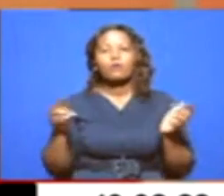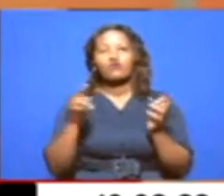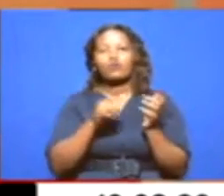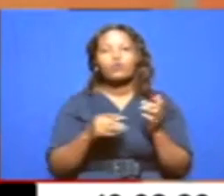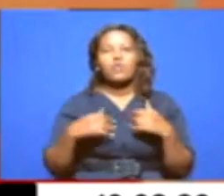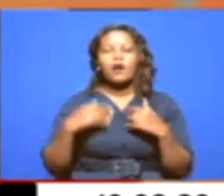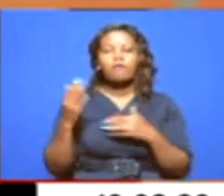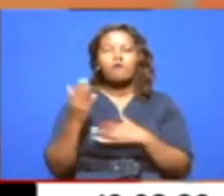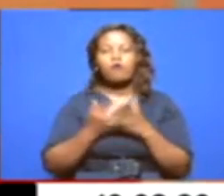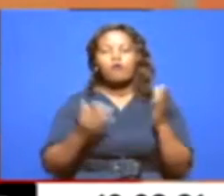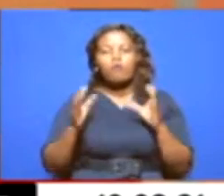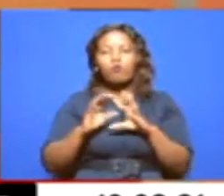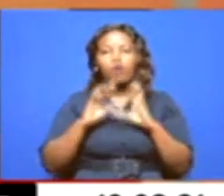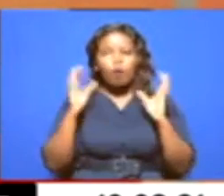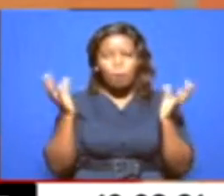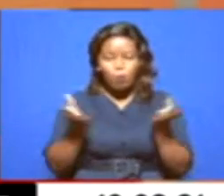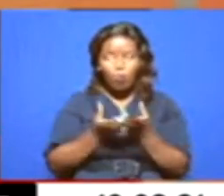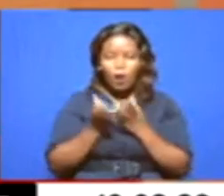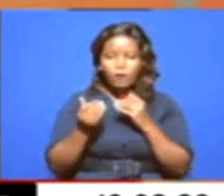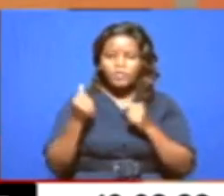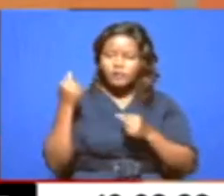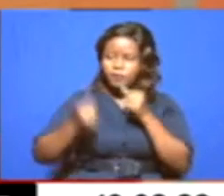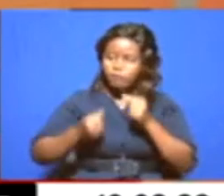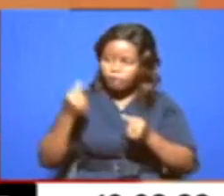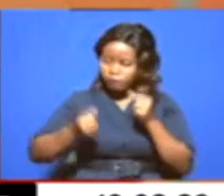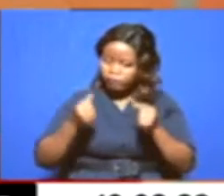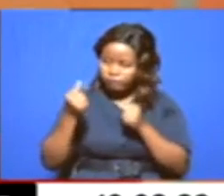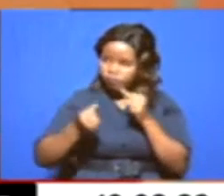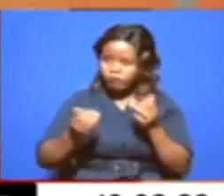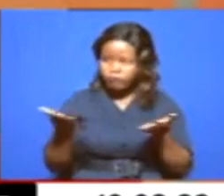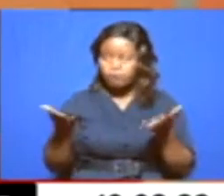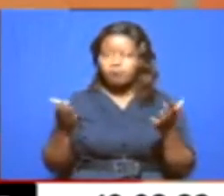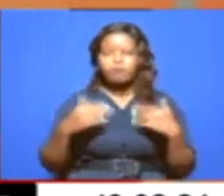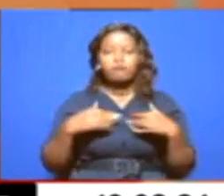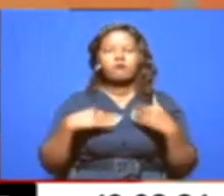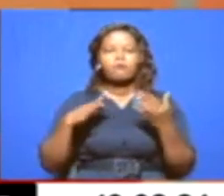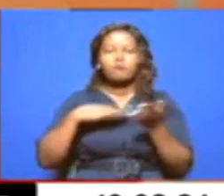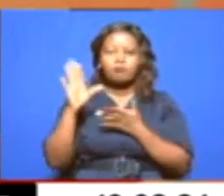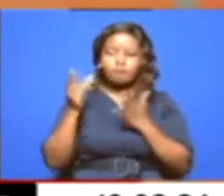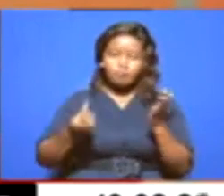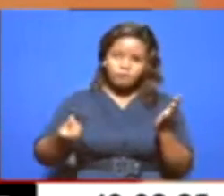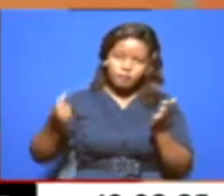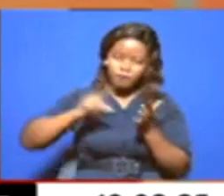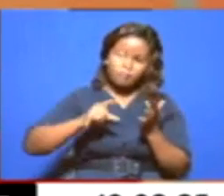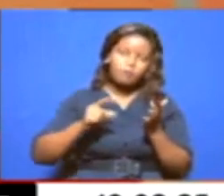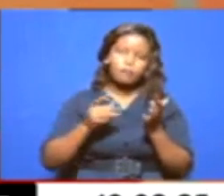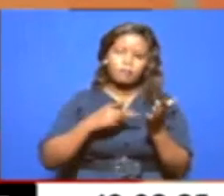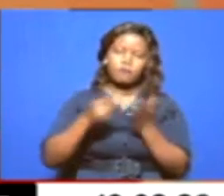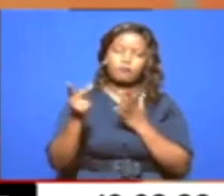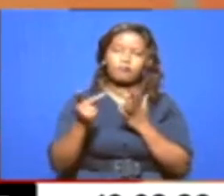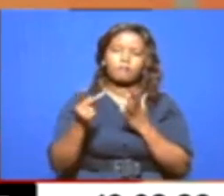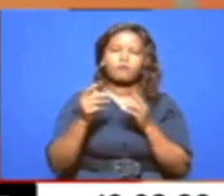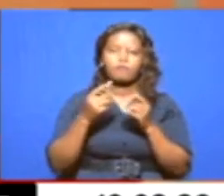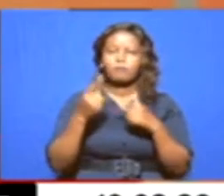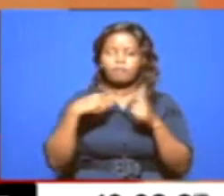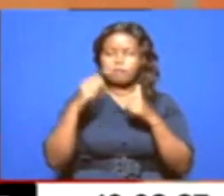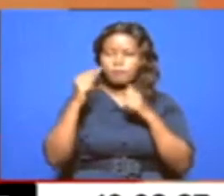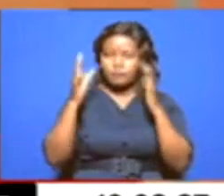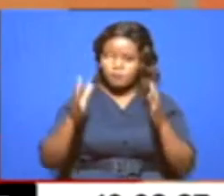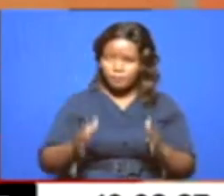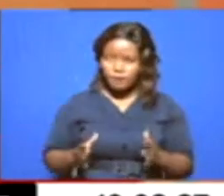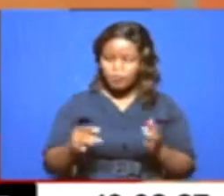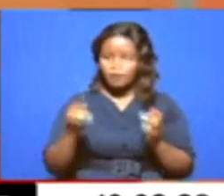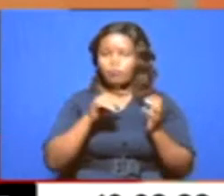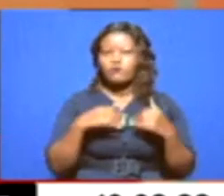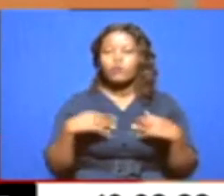Athletics, at least Kenya will also offer some additional prizes for the winners. We are going to have different categories, the 10 kilometers men